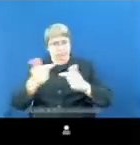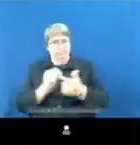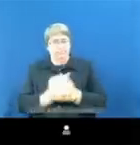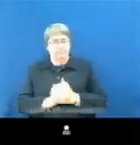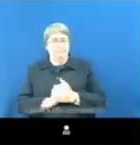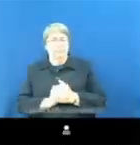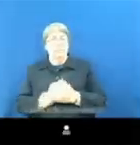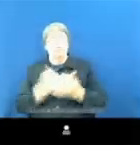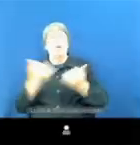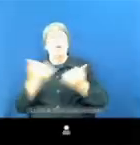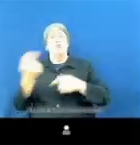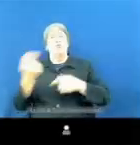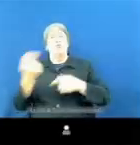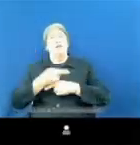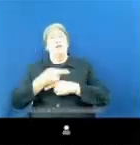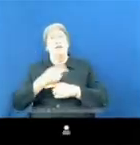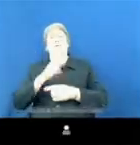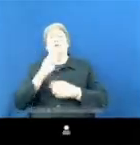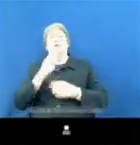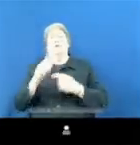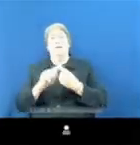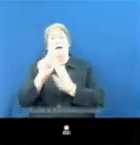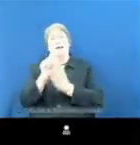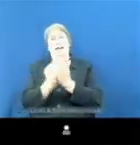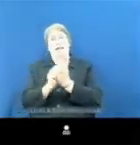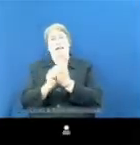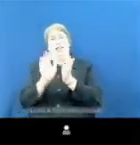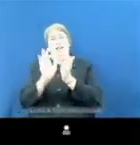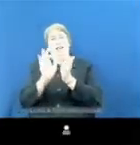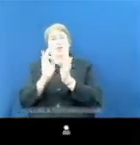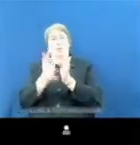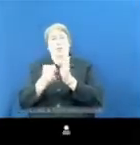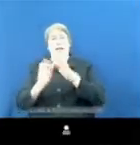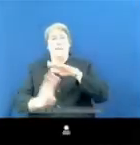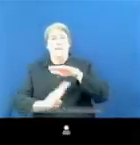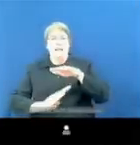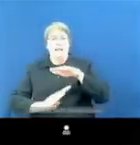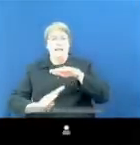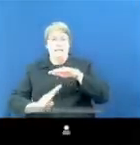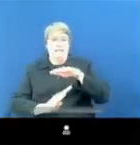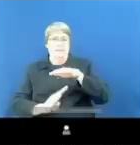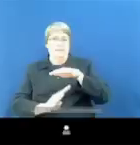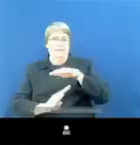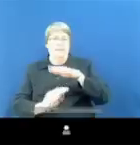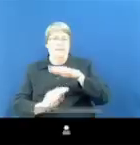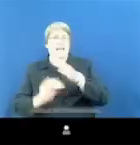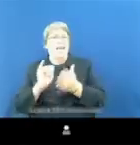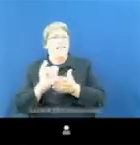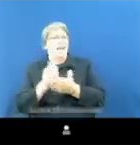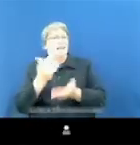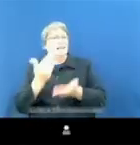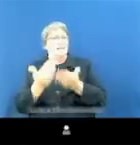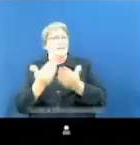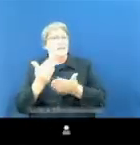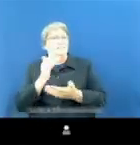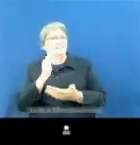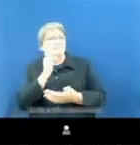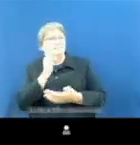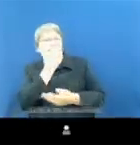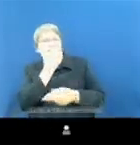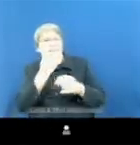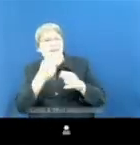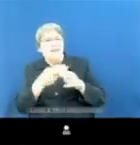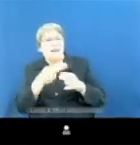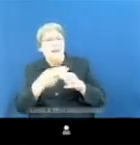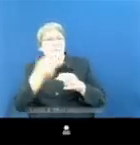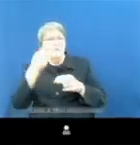Today we're talking about legal interpreting basics, and that's maybe somewhat of a misnomer for this